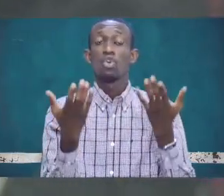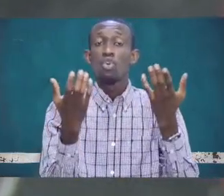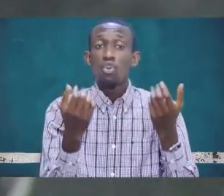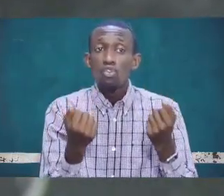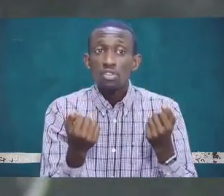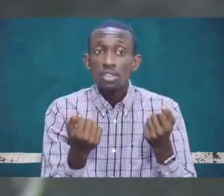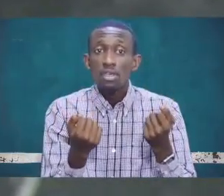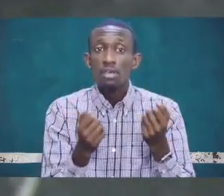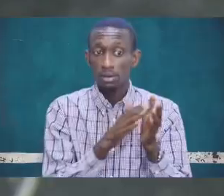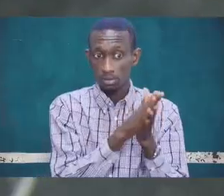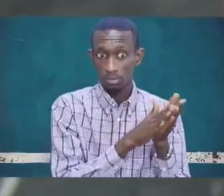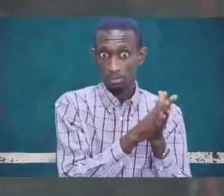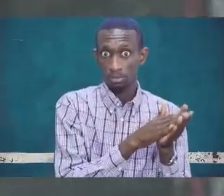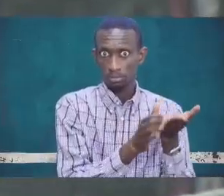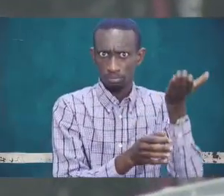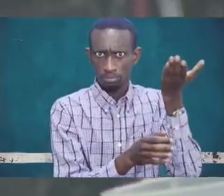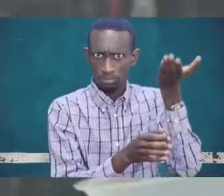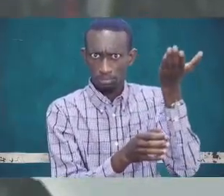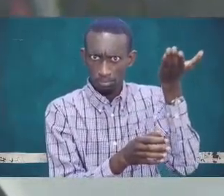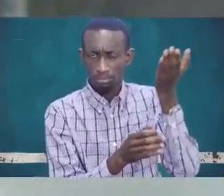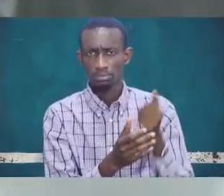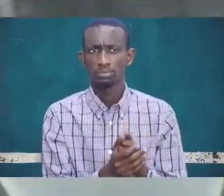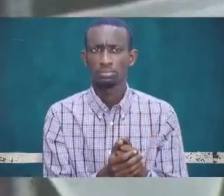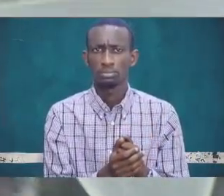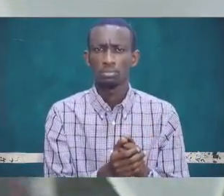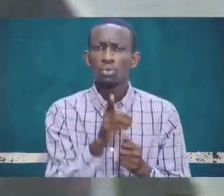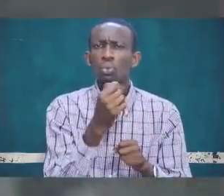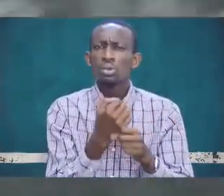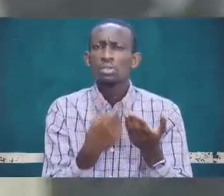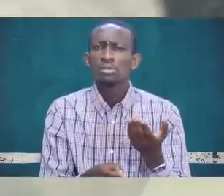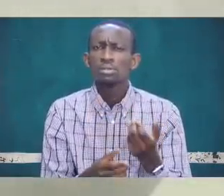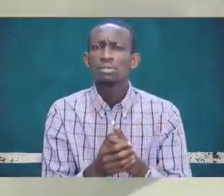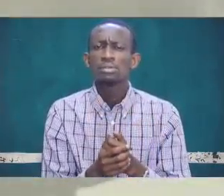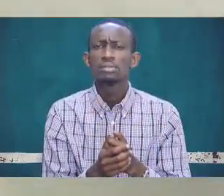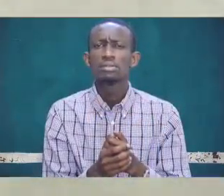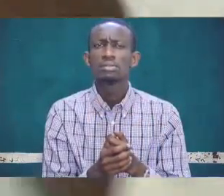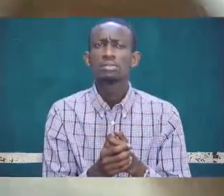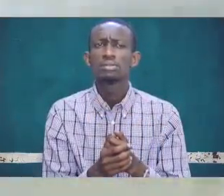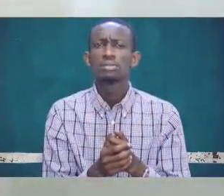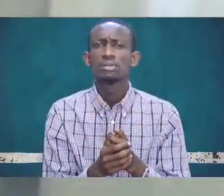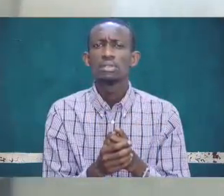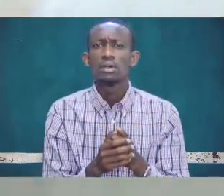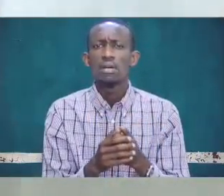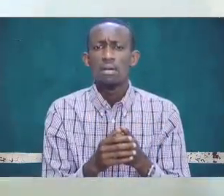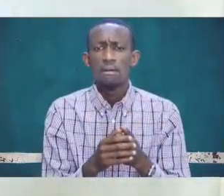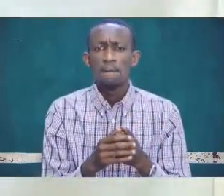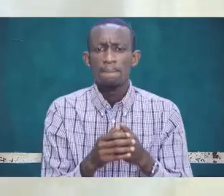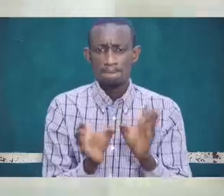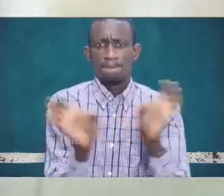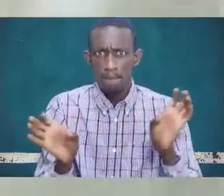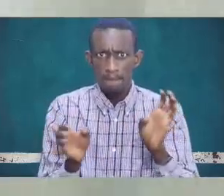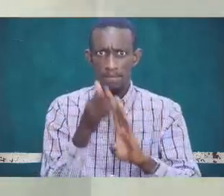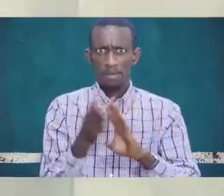on the top. So what you do, don't immediately separate this, because we have some